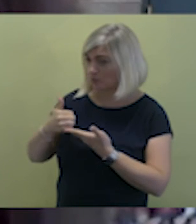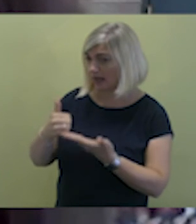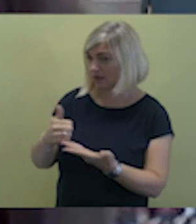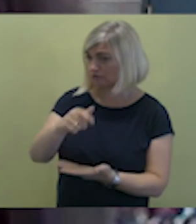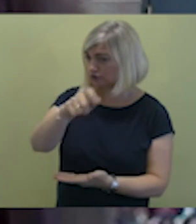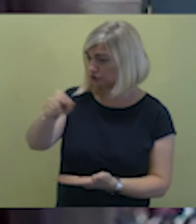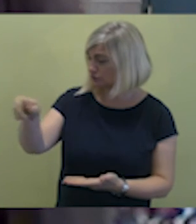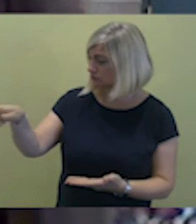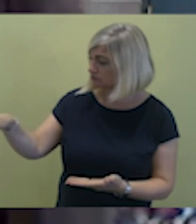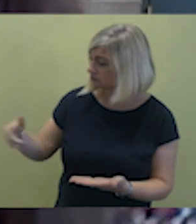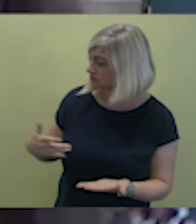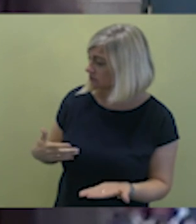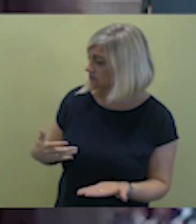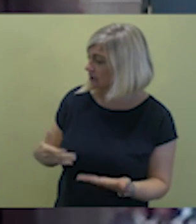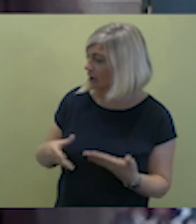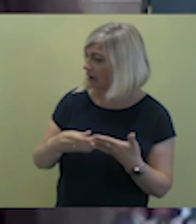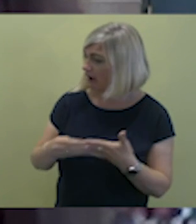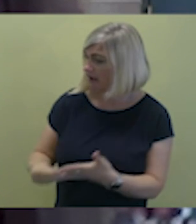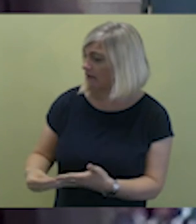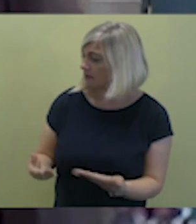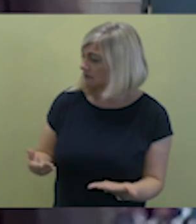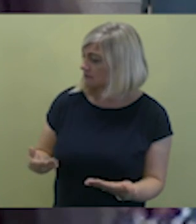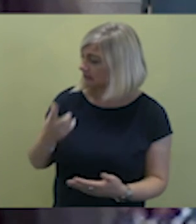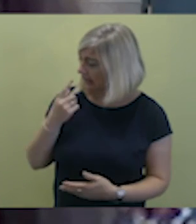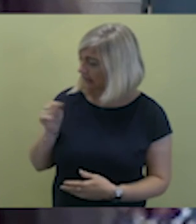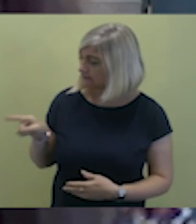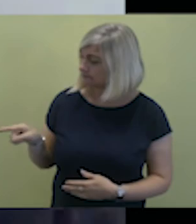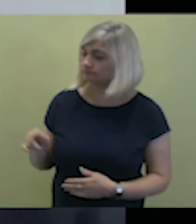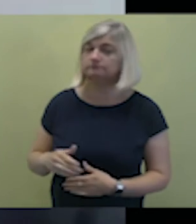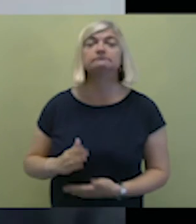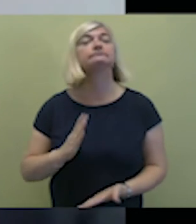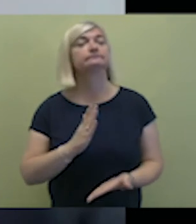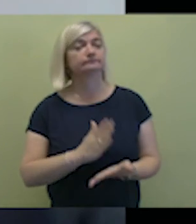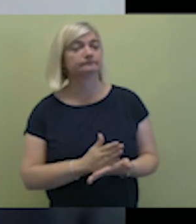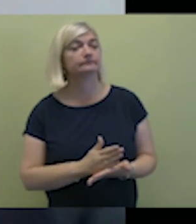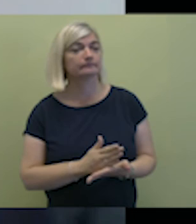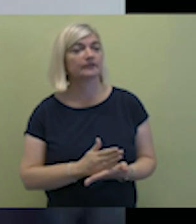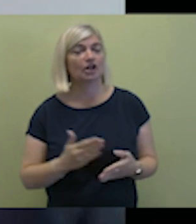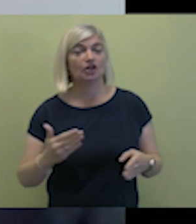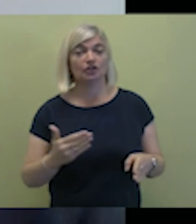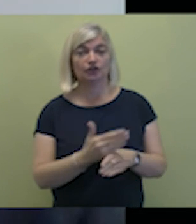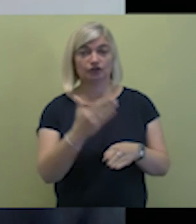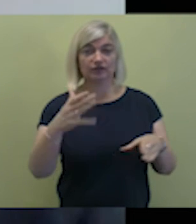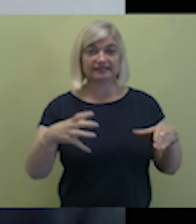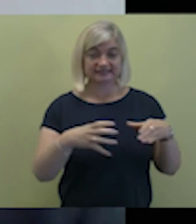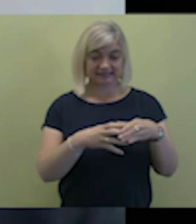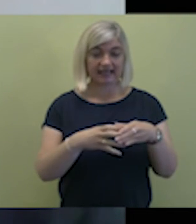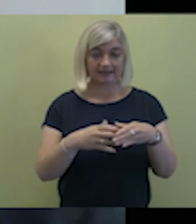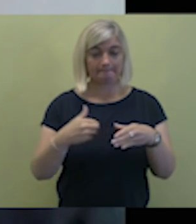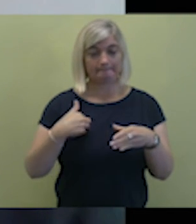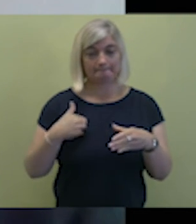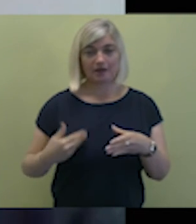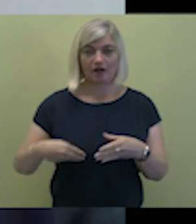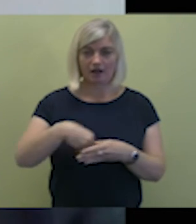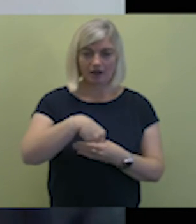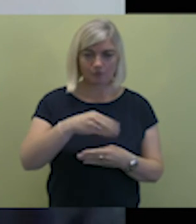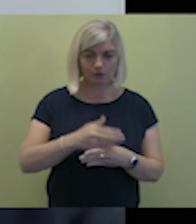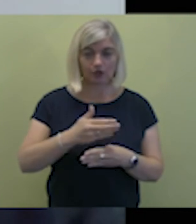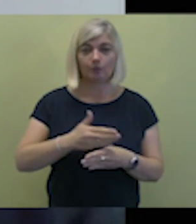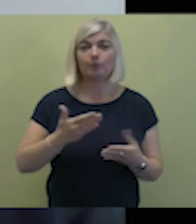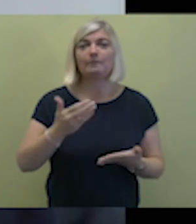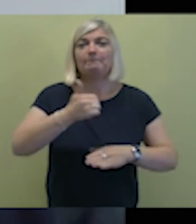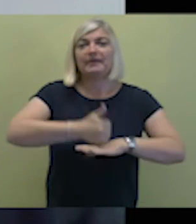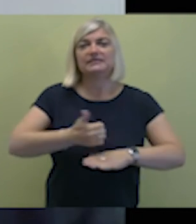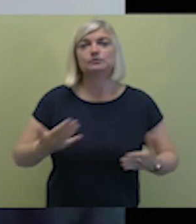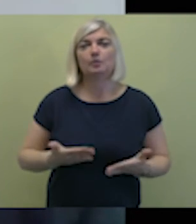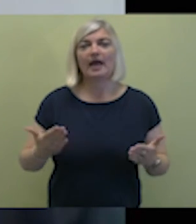to these students to help guide them? Yeah, absolutely. Well, the careers team where I work,